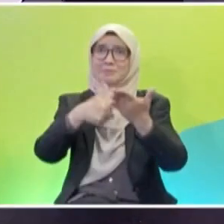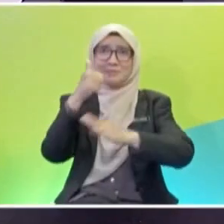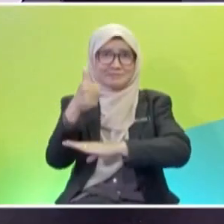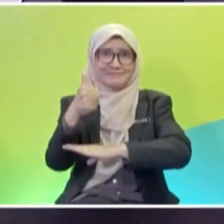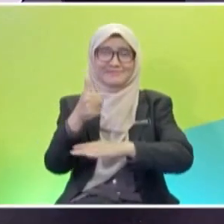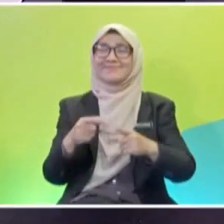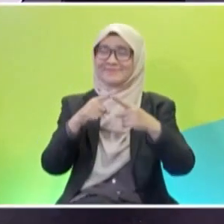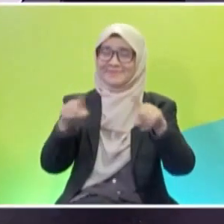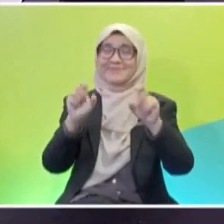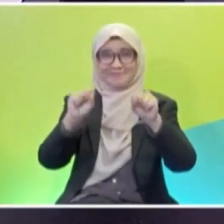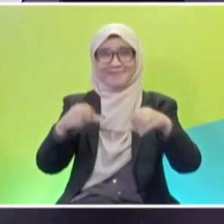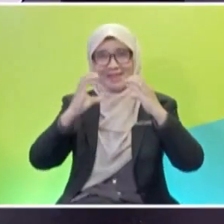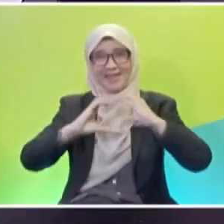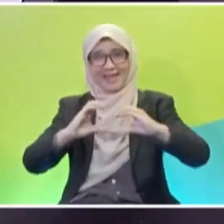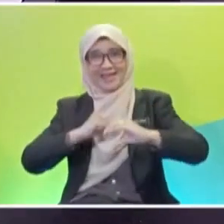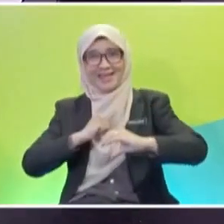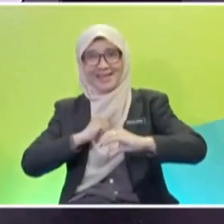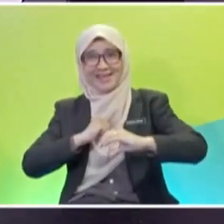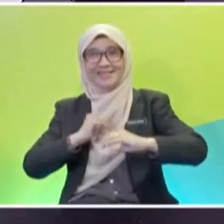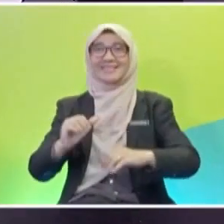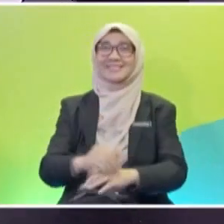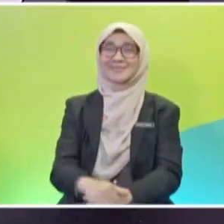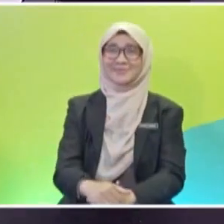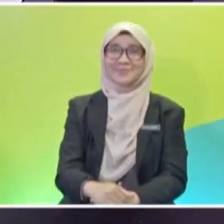And then when the time starts, you go.